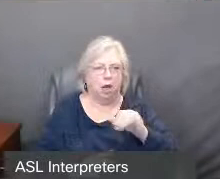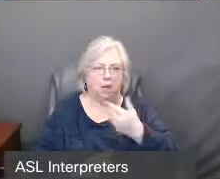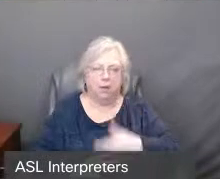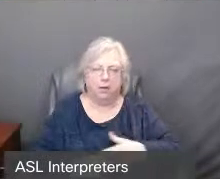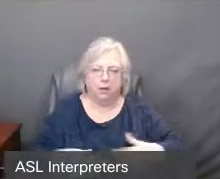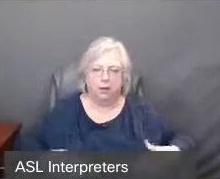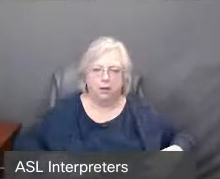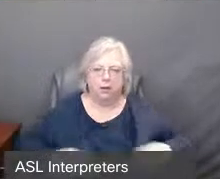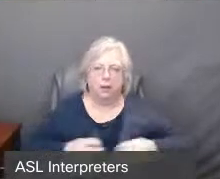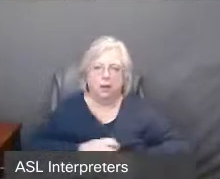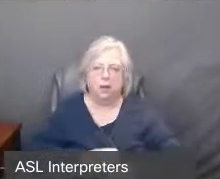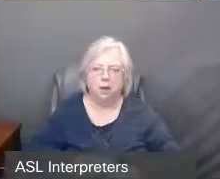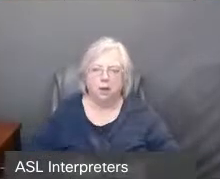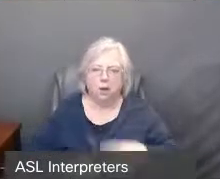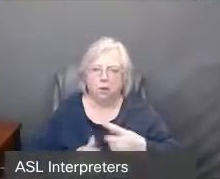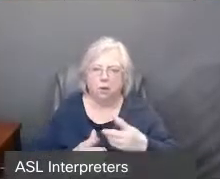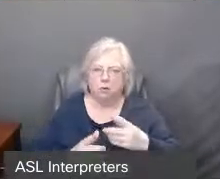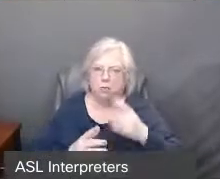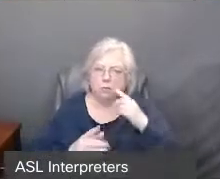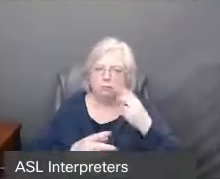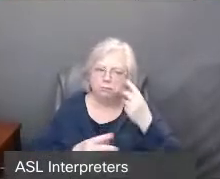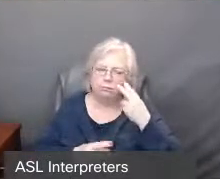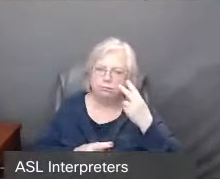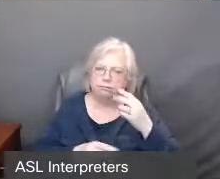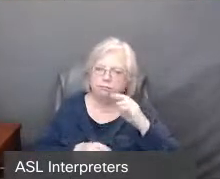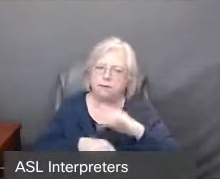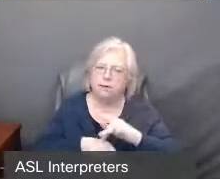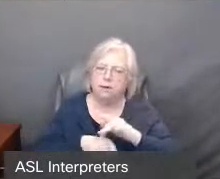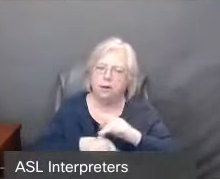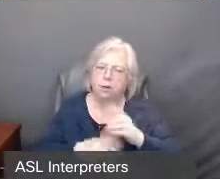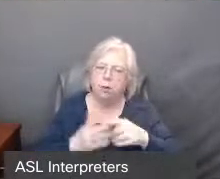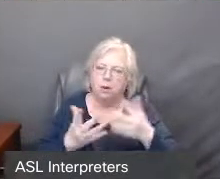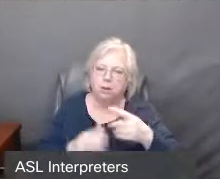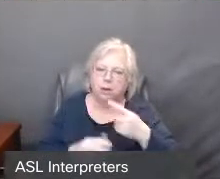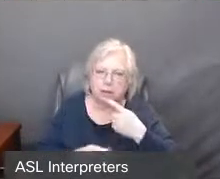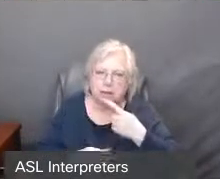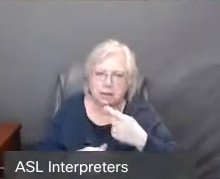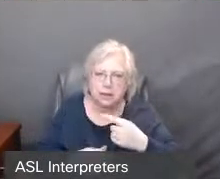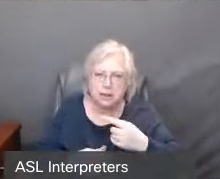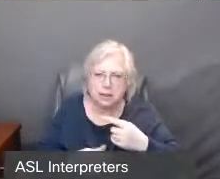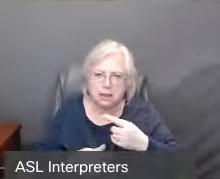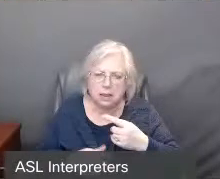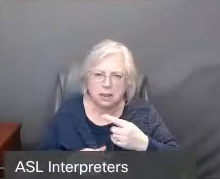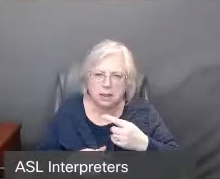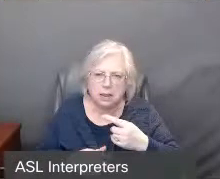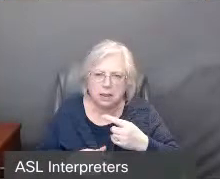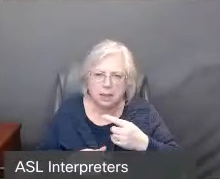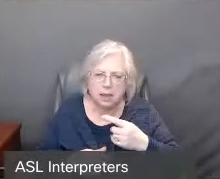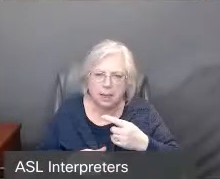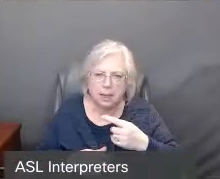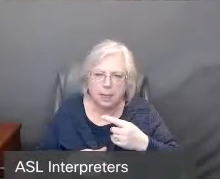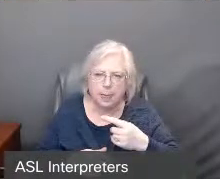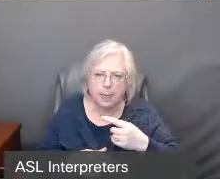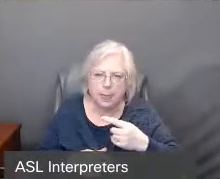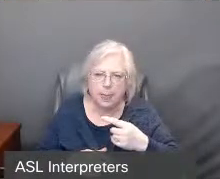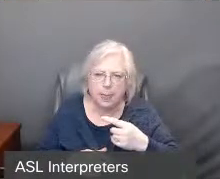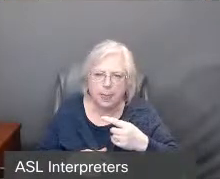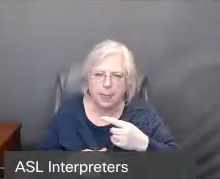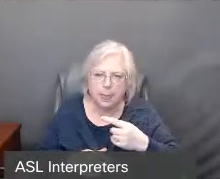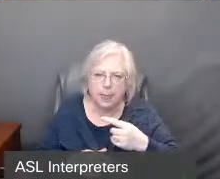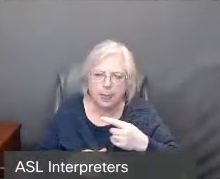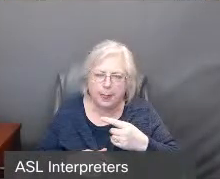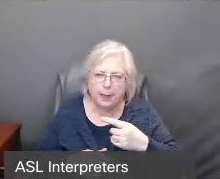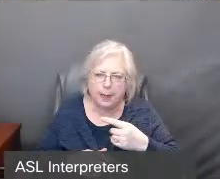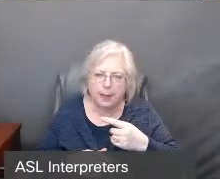on what has already been said. So there has already been grading of this 2 acres. This was